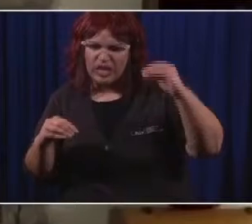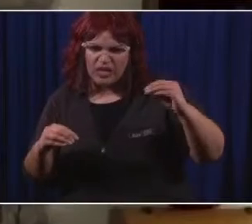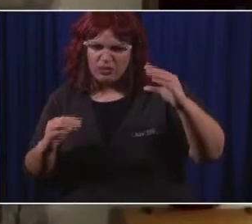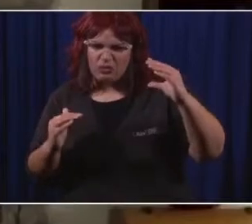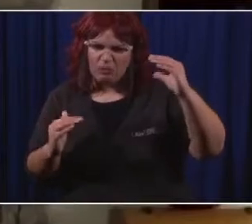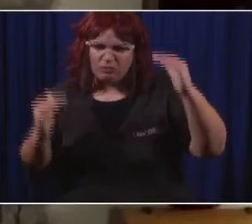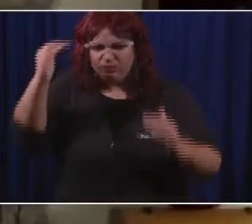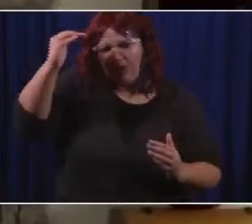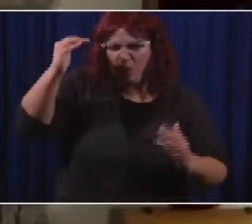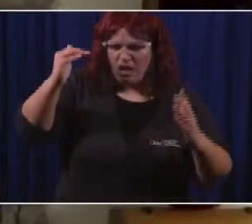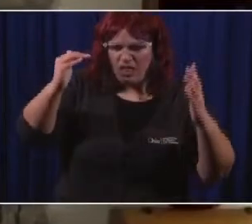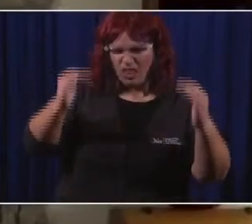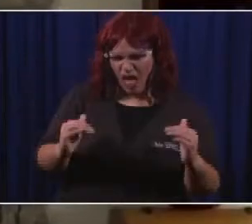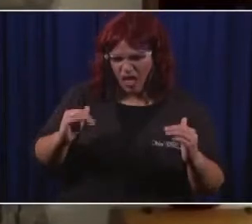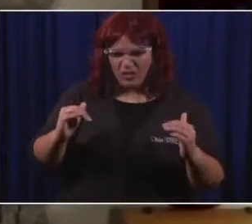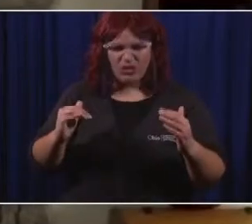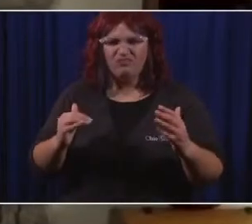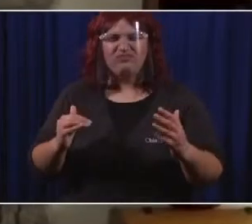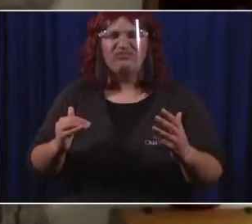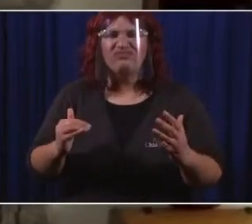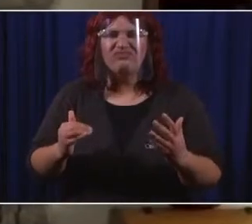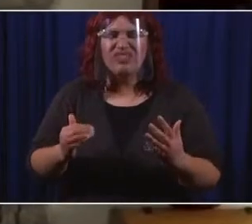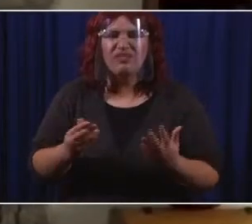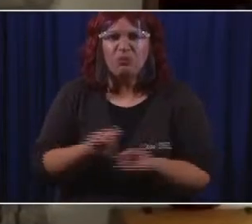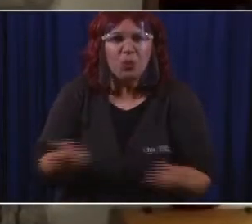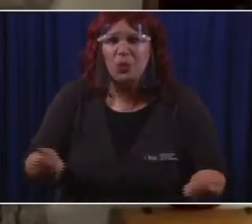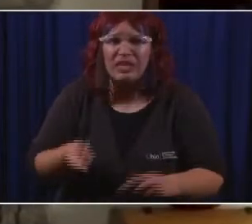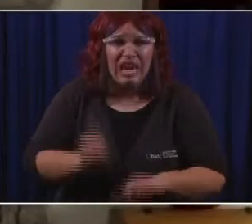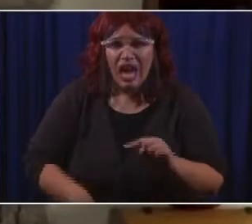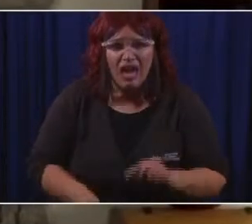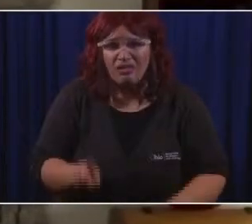more people you have infected,